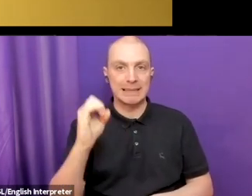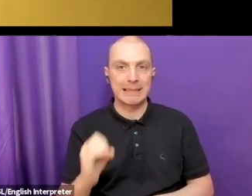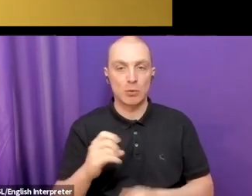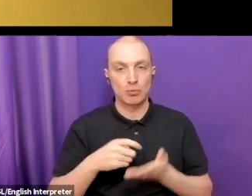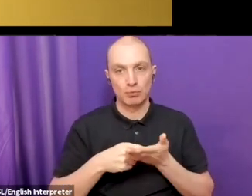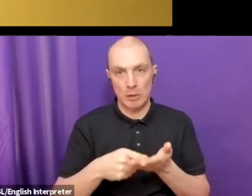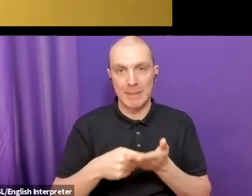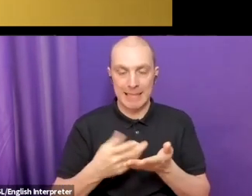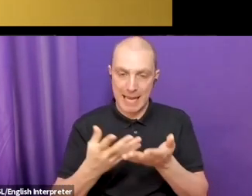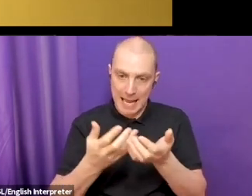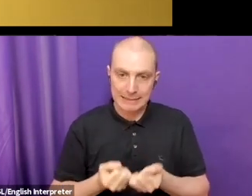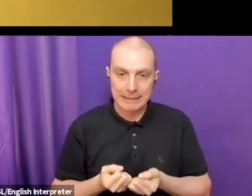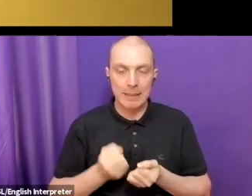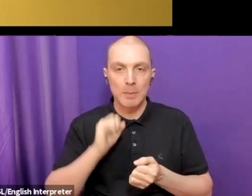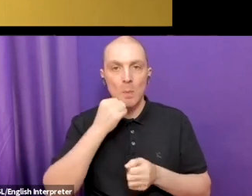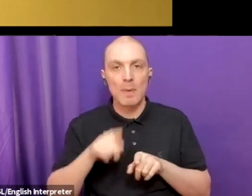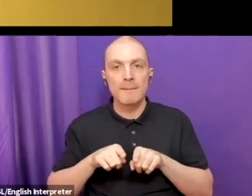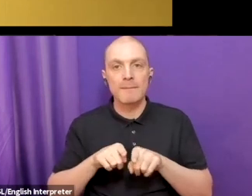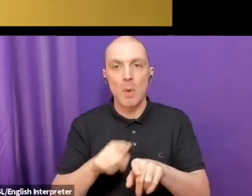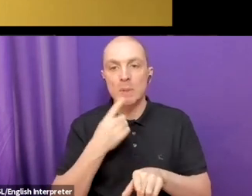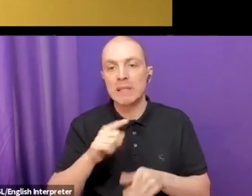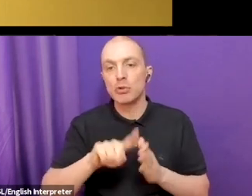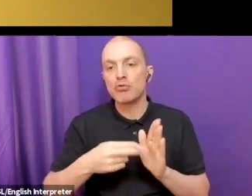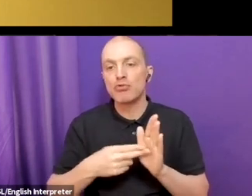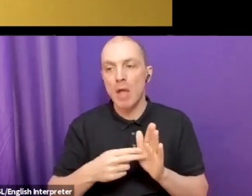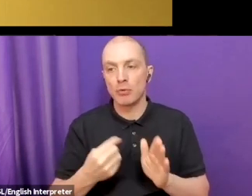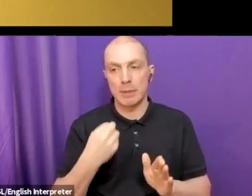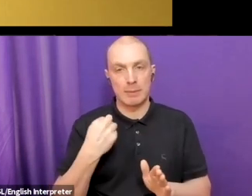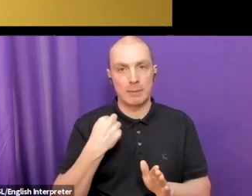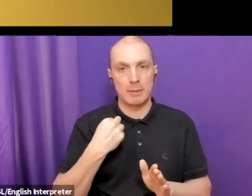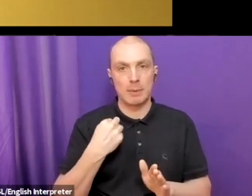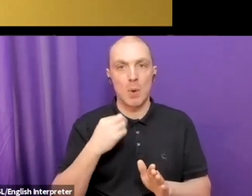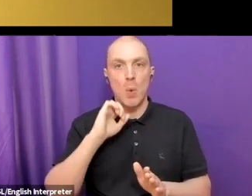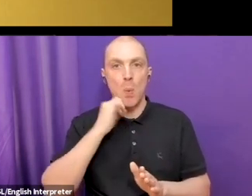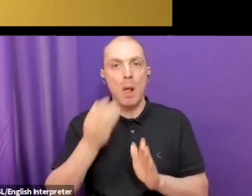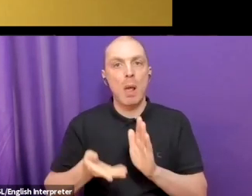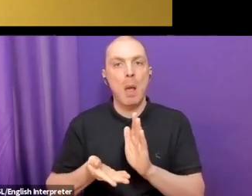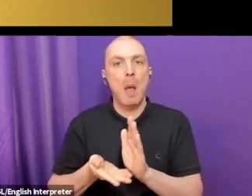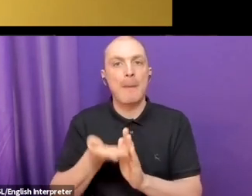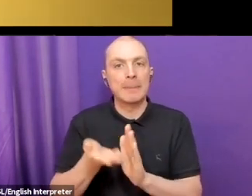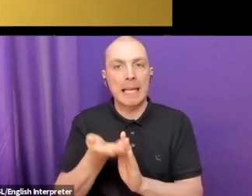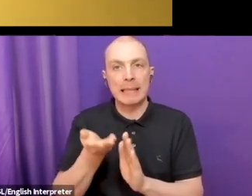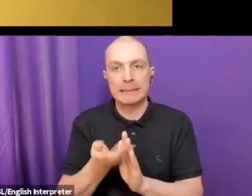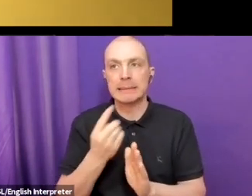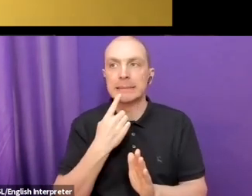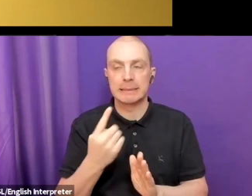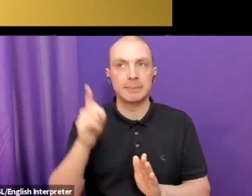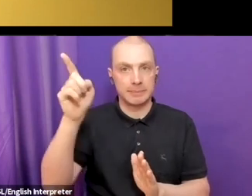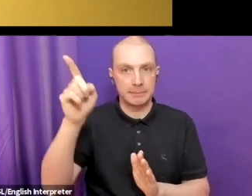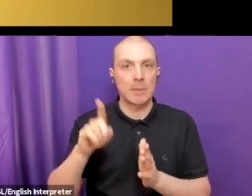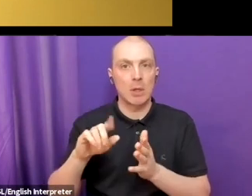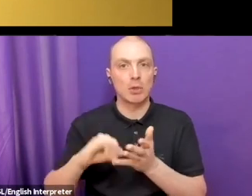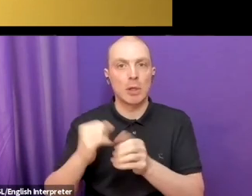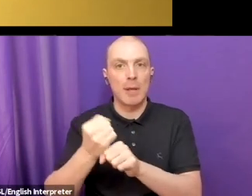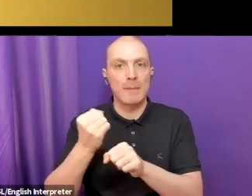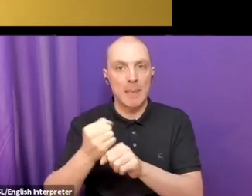that in January of this year, the UK published an update to this, and the Scottish government has contributed to that update. We